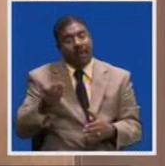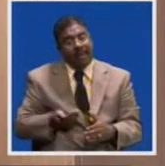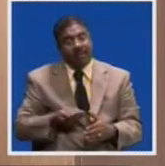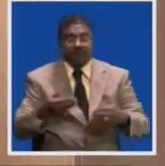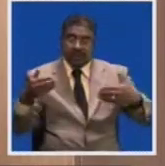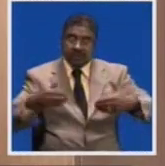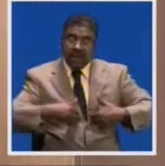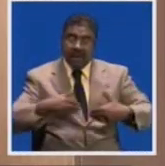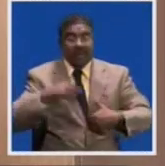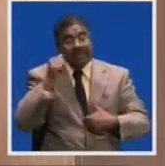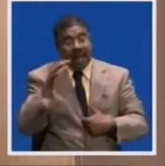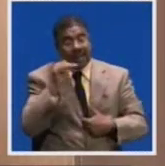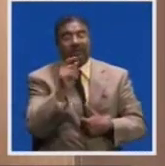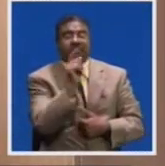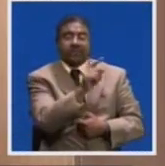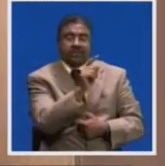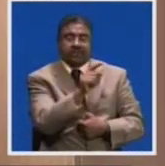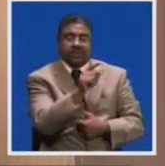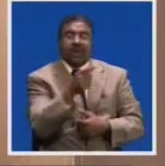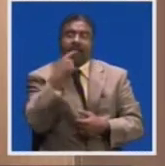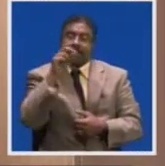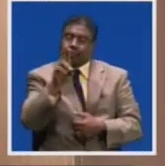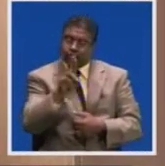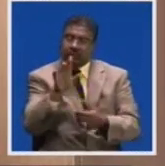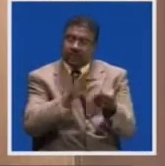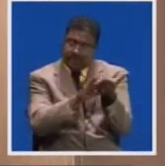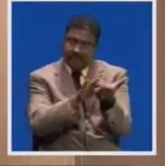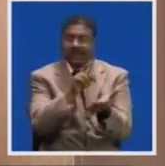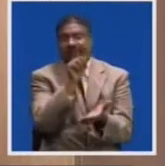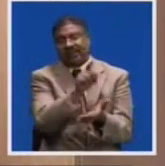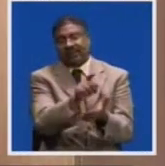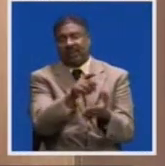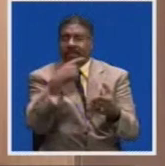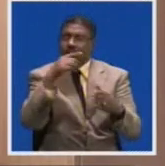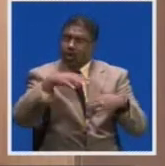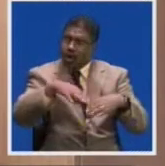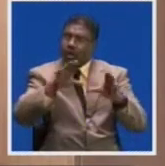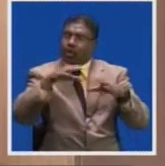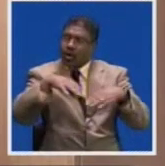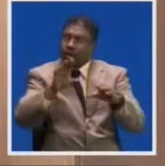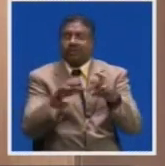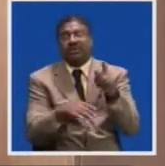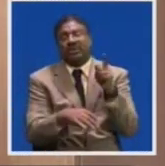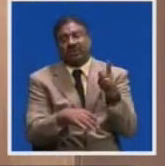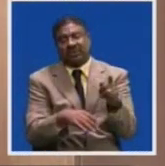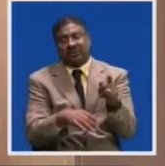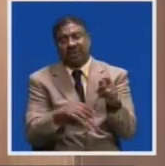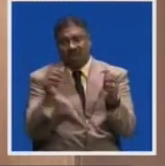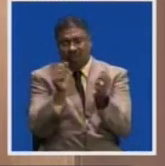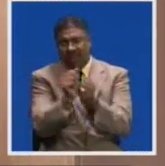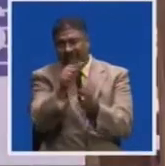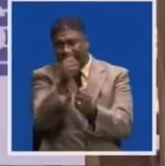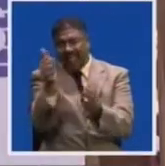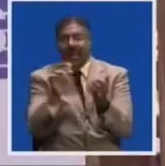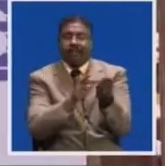encourage, as much as they are taking the pre-exposure prophylaxis, that they continue with the combination of other preventive